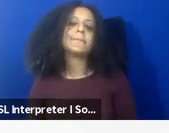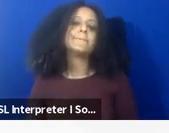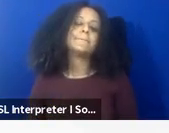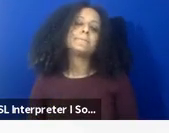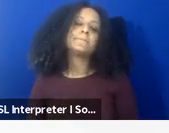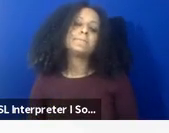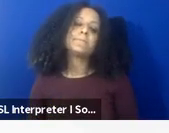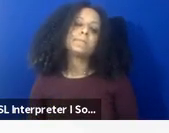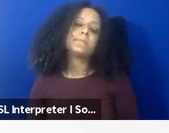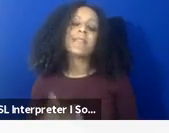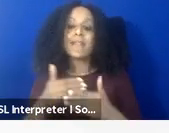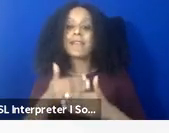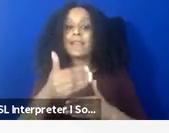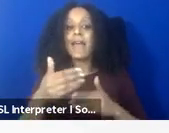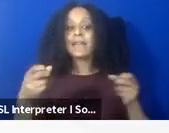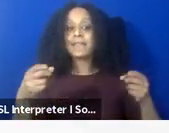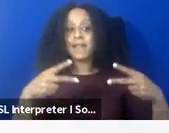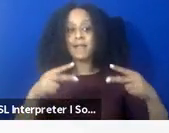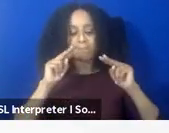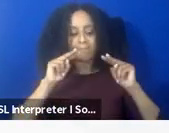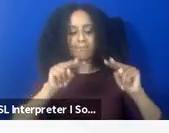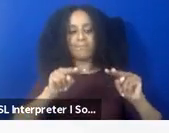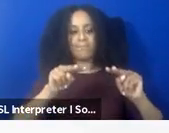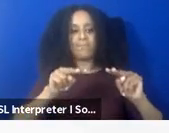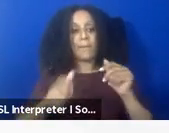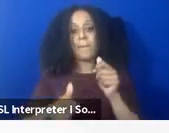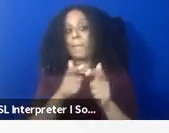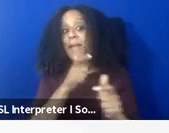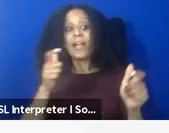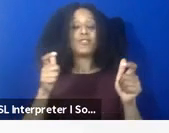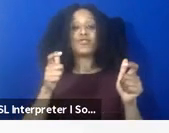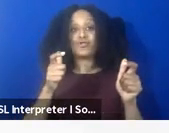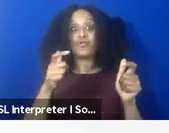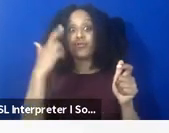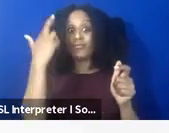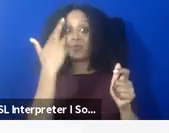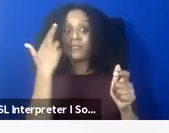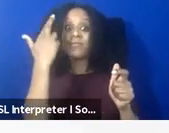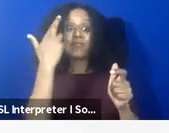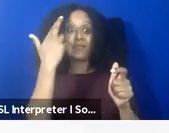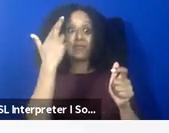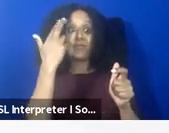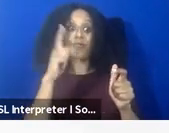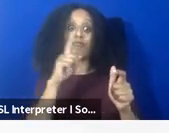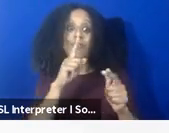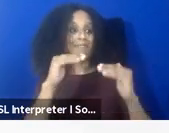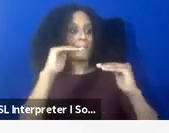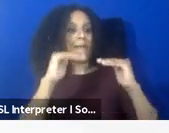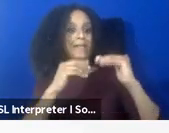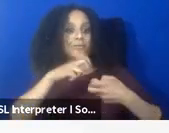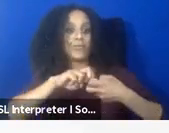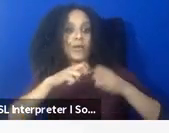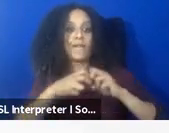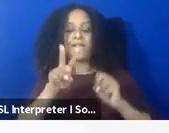So on the next slide, I'm just sort of focusing here that one of the major factors that contributes to gait and balance problems is going to be a